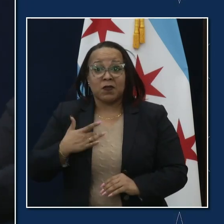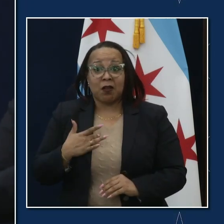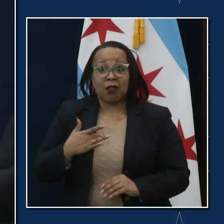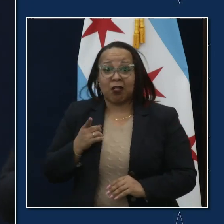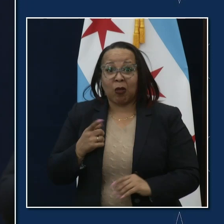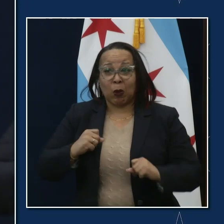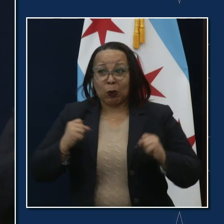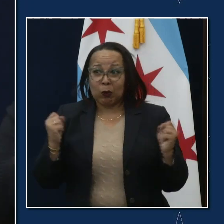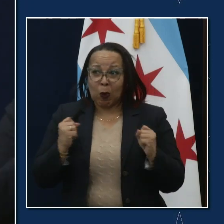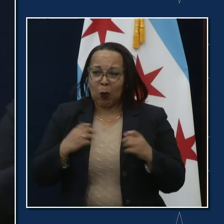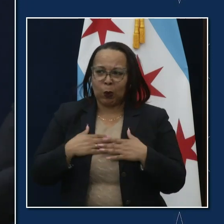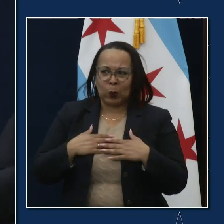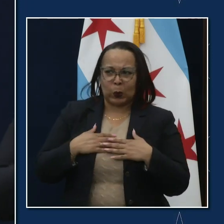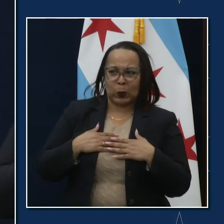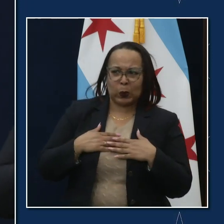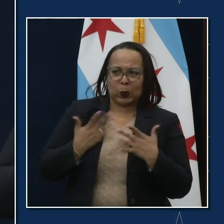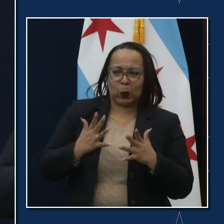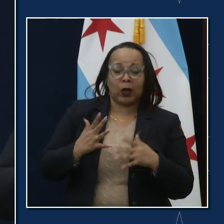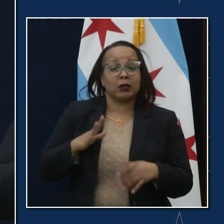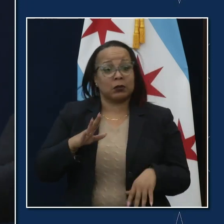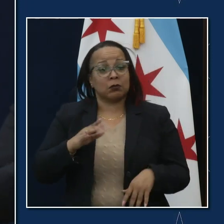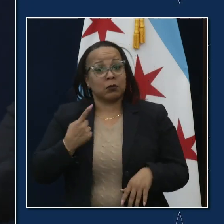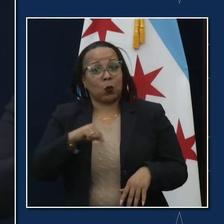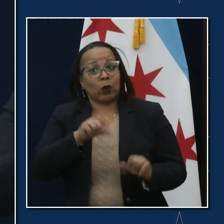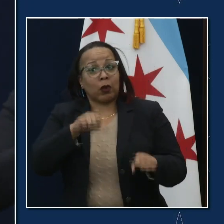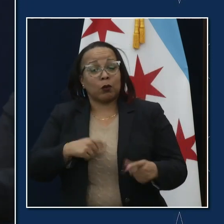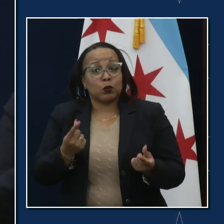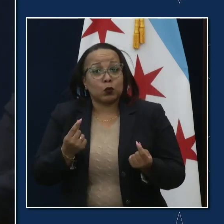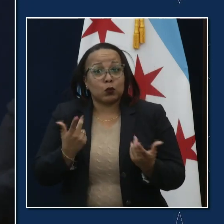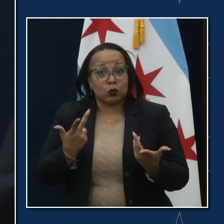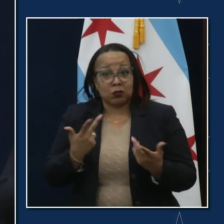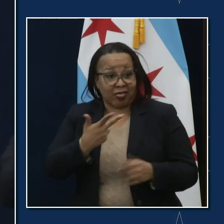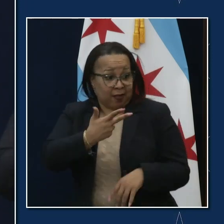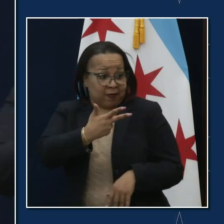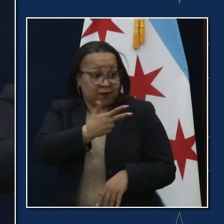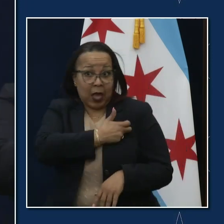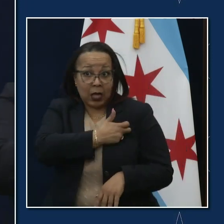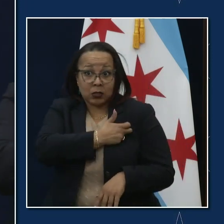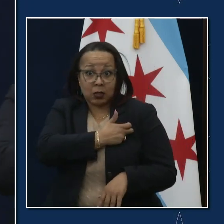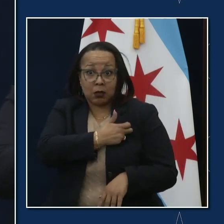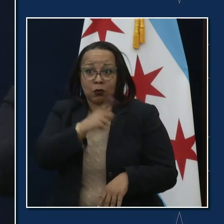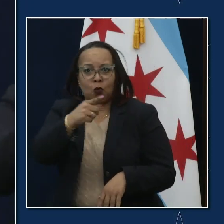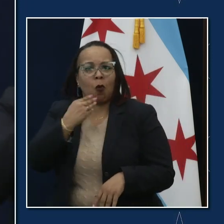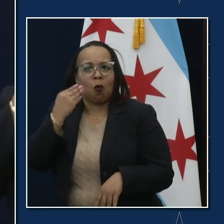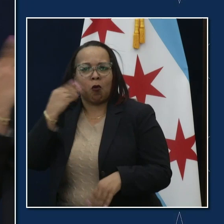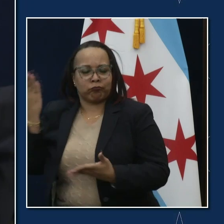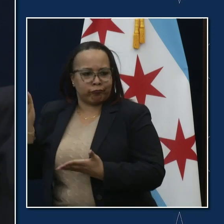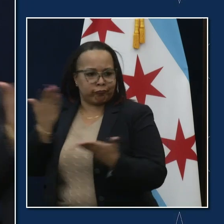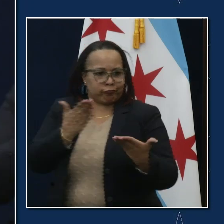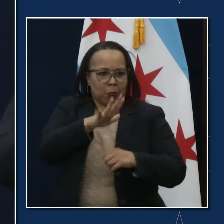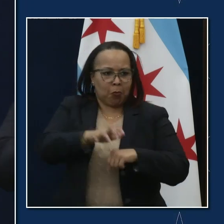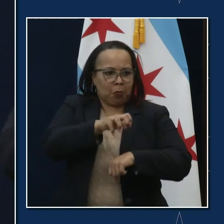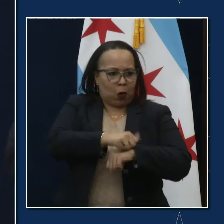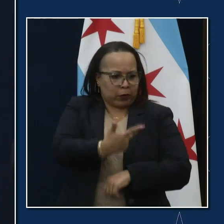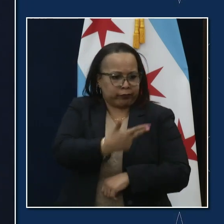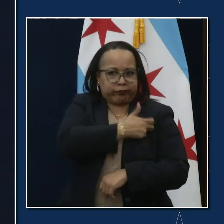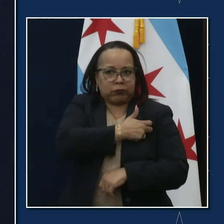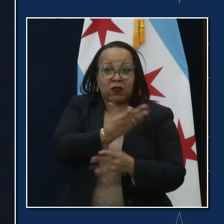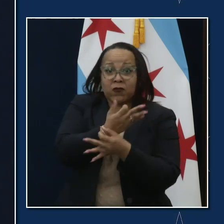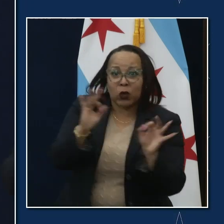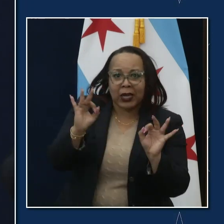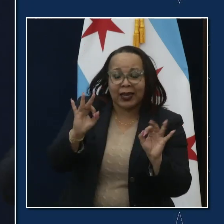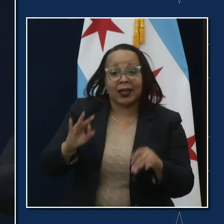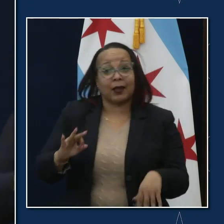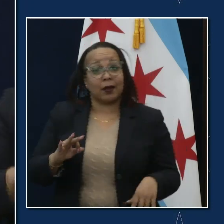cold, we are able to bring the vaccine right to your home for free. To make an